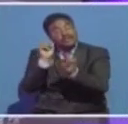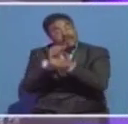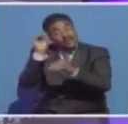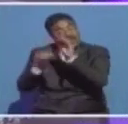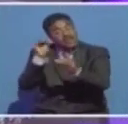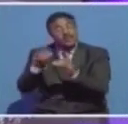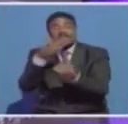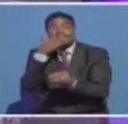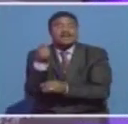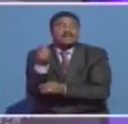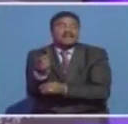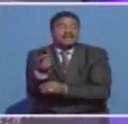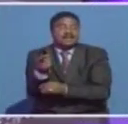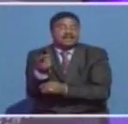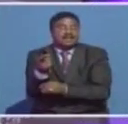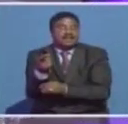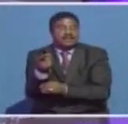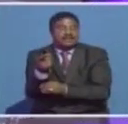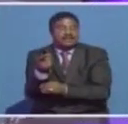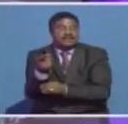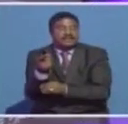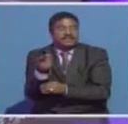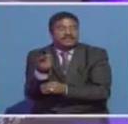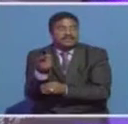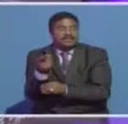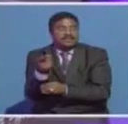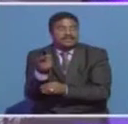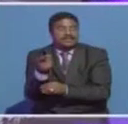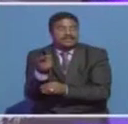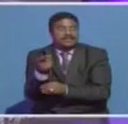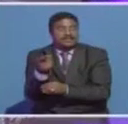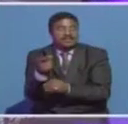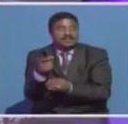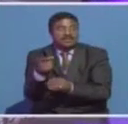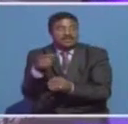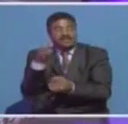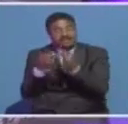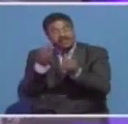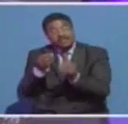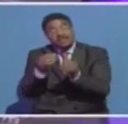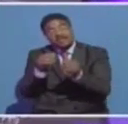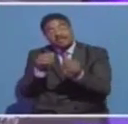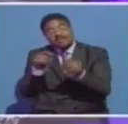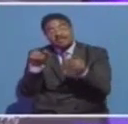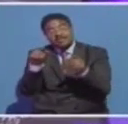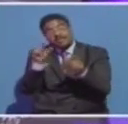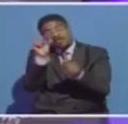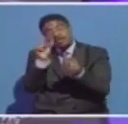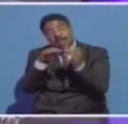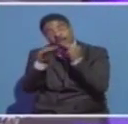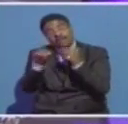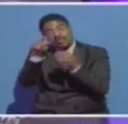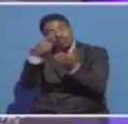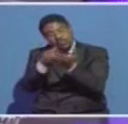bigger, just like the ships, if you like, but at a smaller level, to just help people carry their